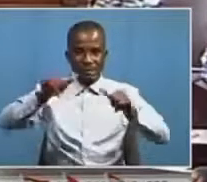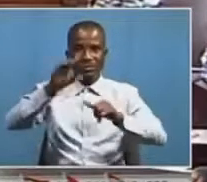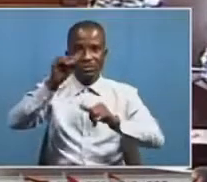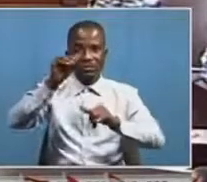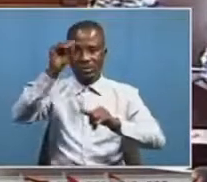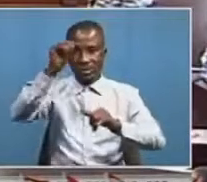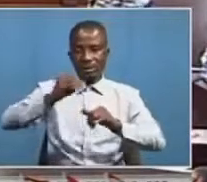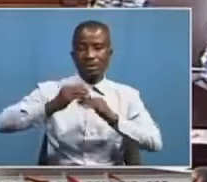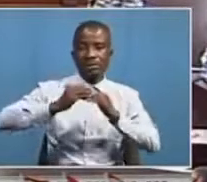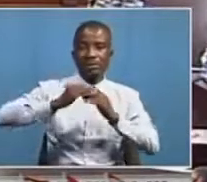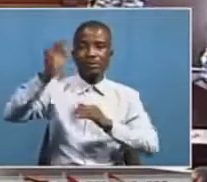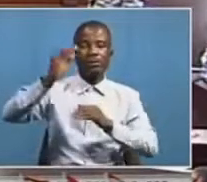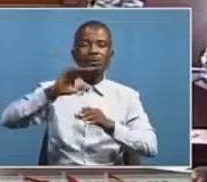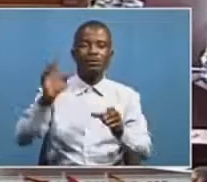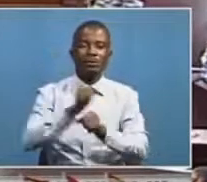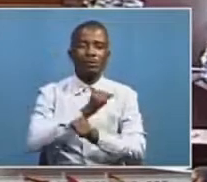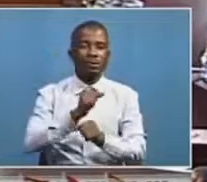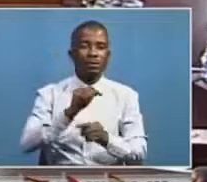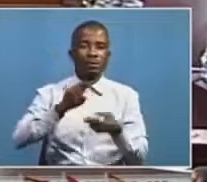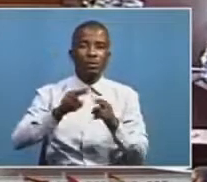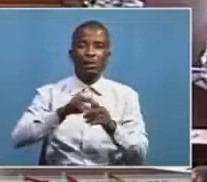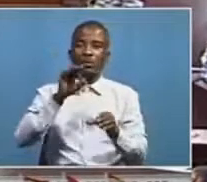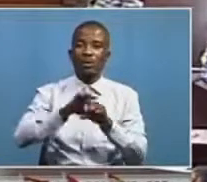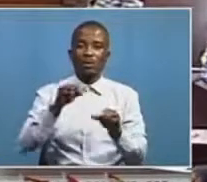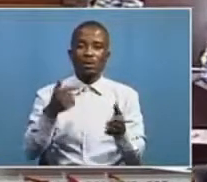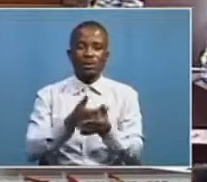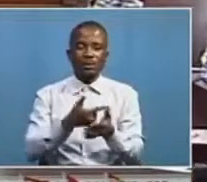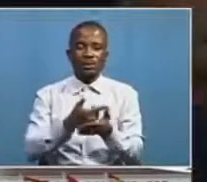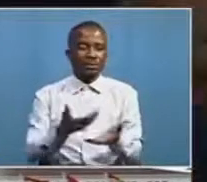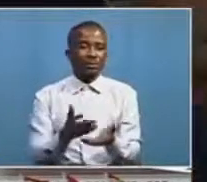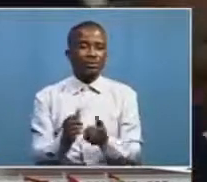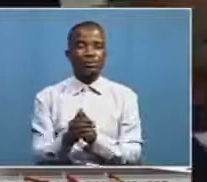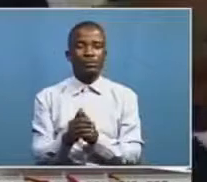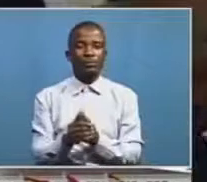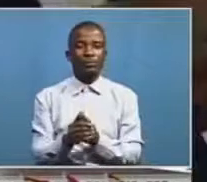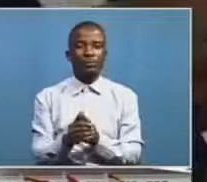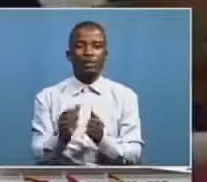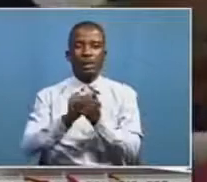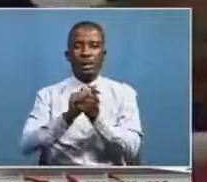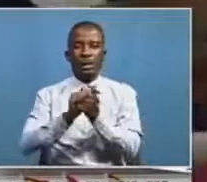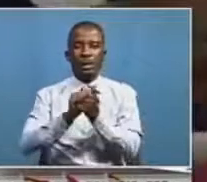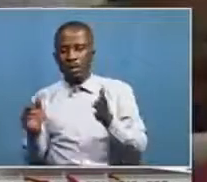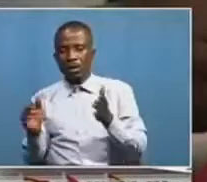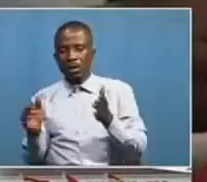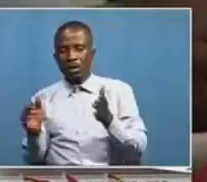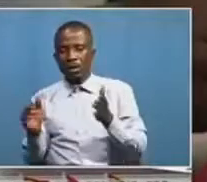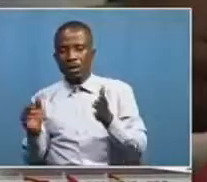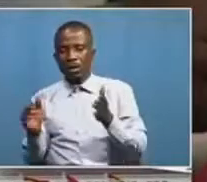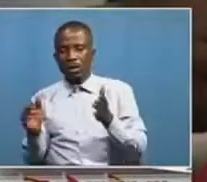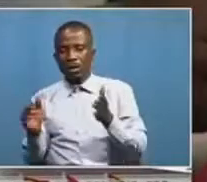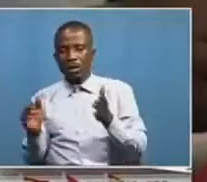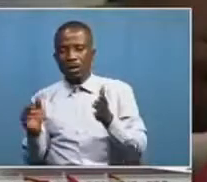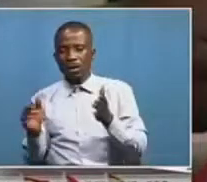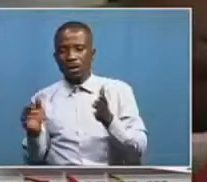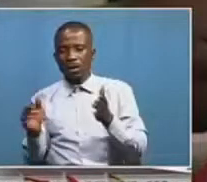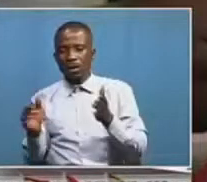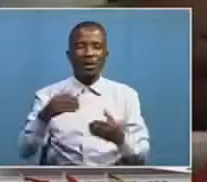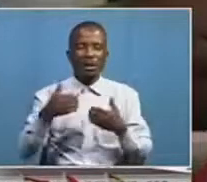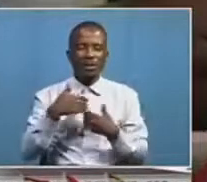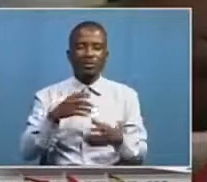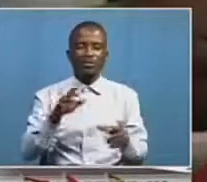more than 50% of the total valid votes cast, with the exclusion or inclusion of the Techima South